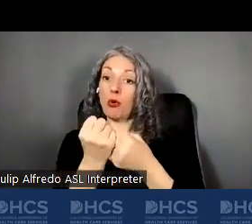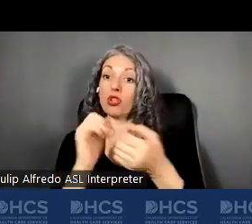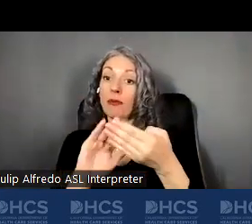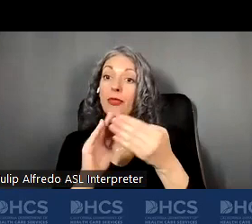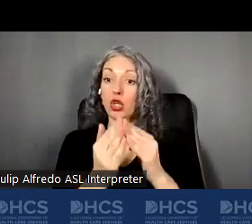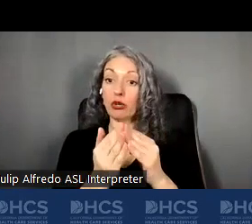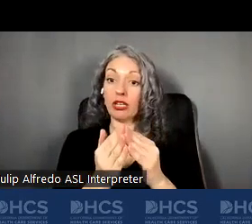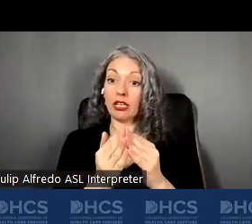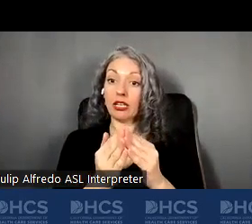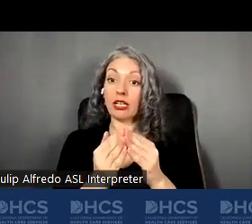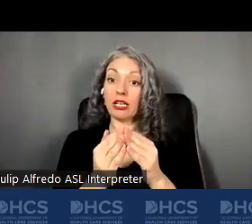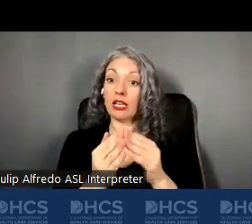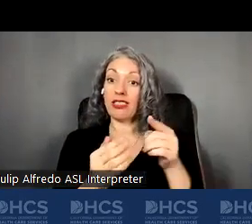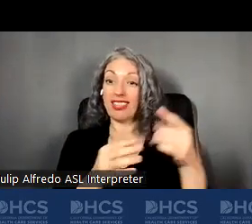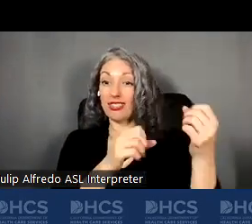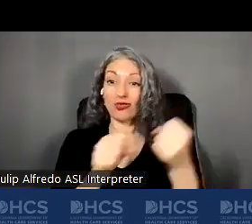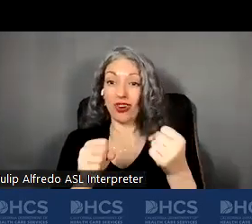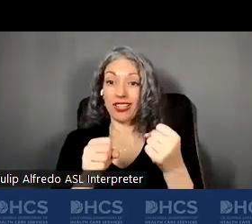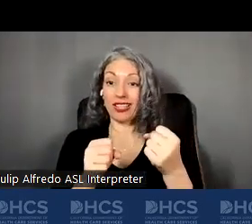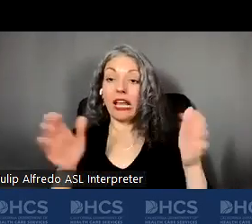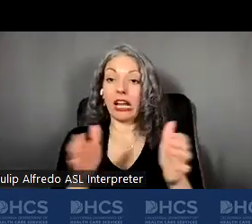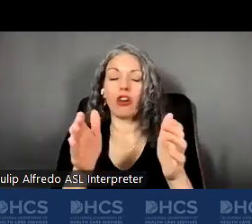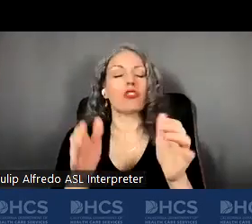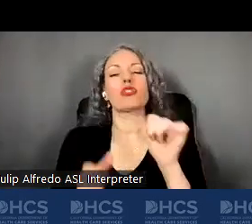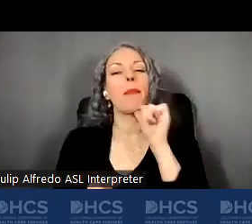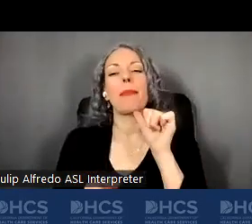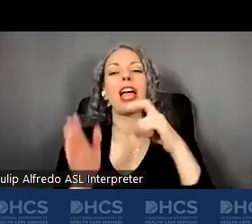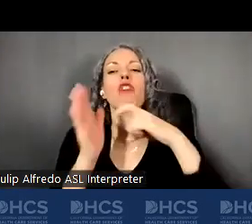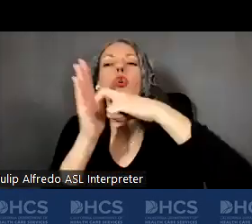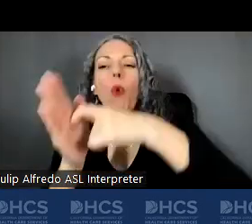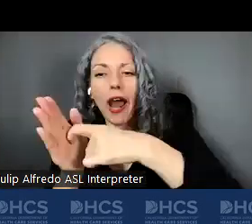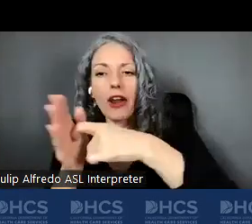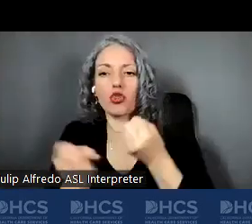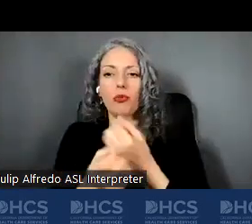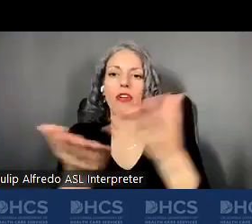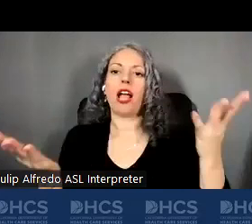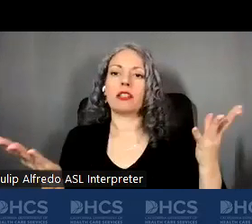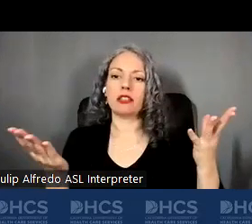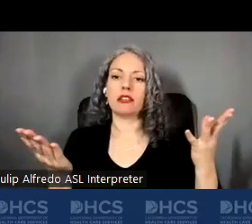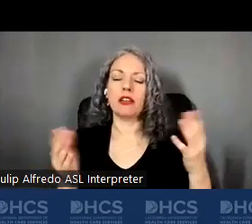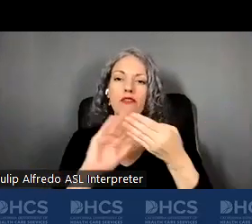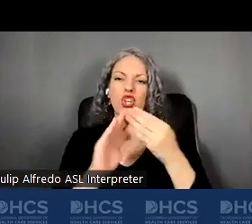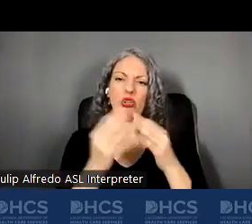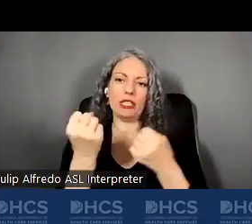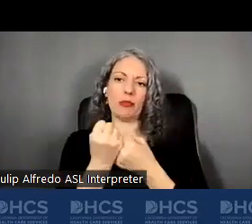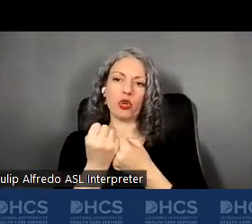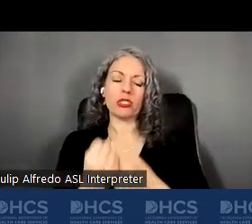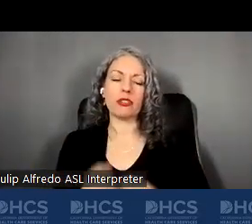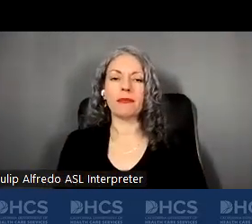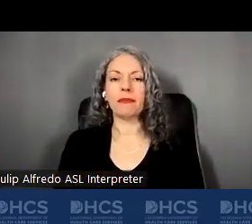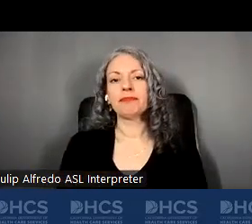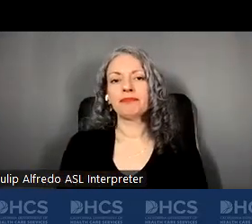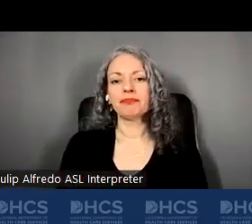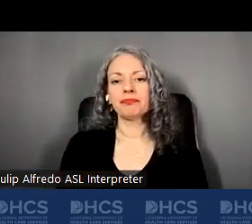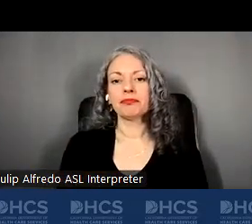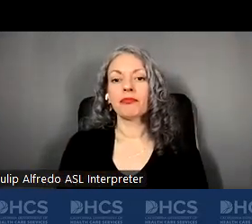Medi-Cal managed care plans are strongly encouraged, but not required to provide community supports. As I